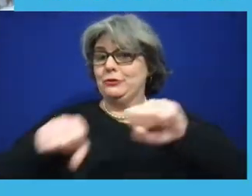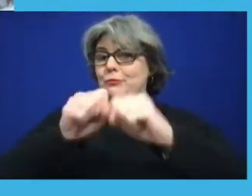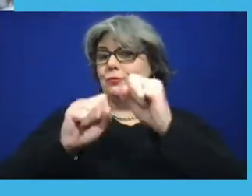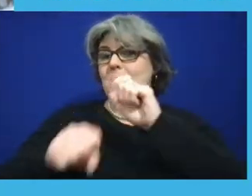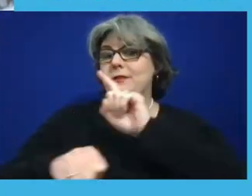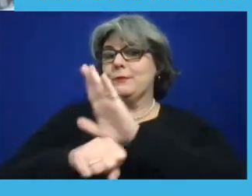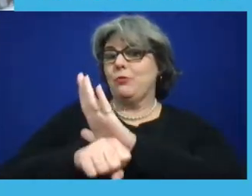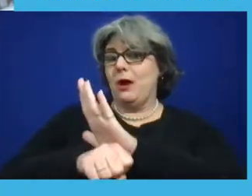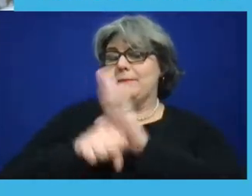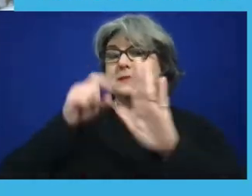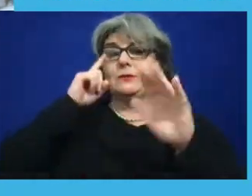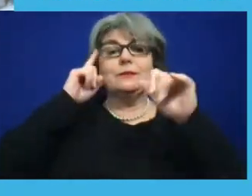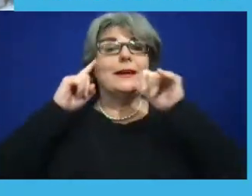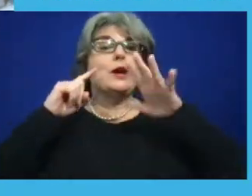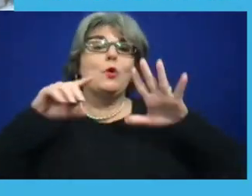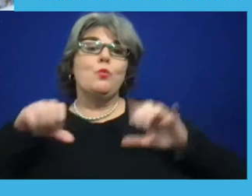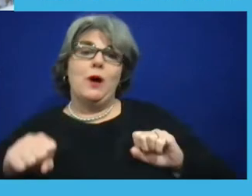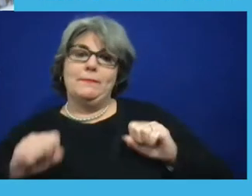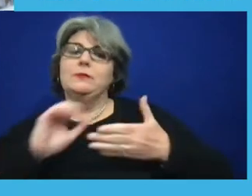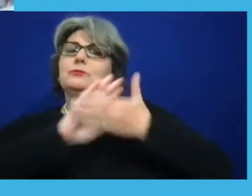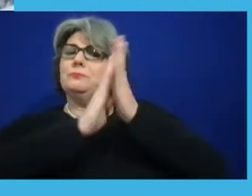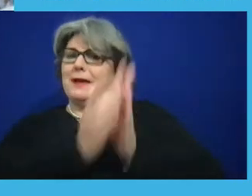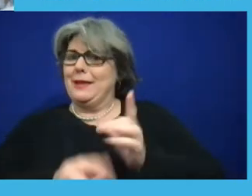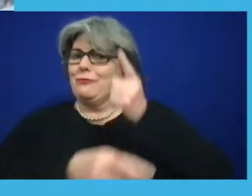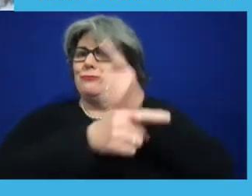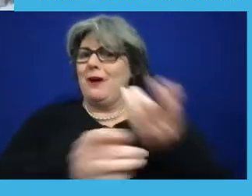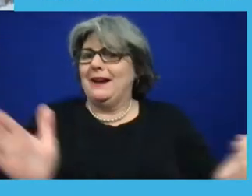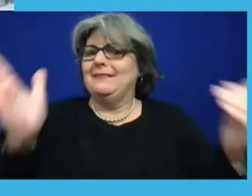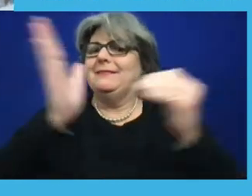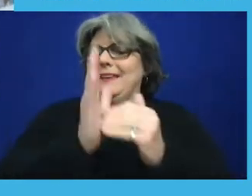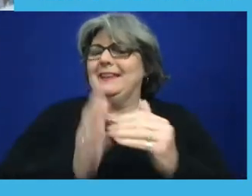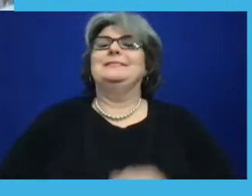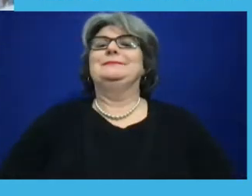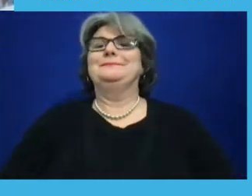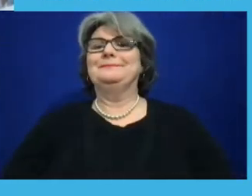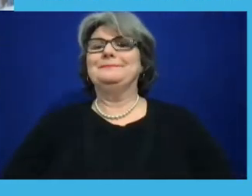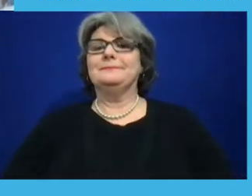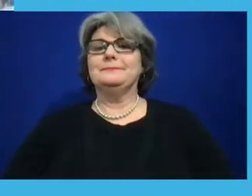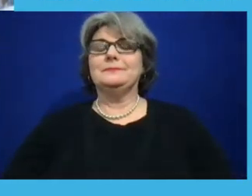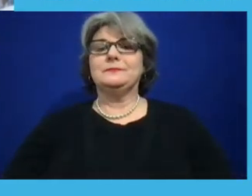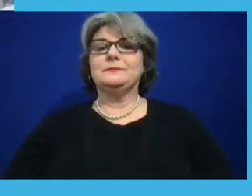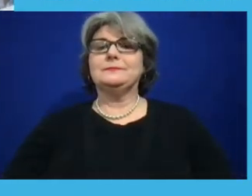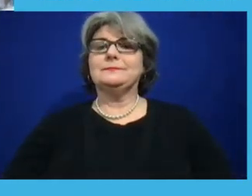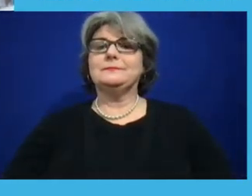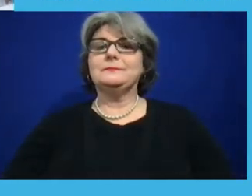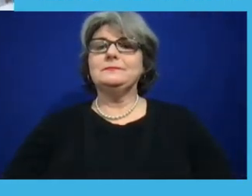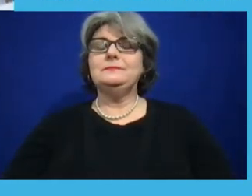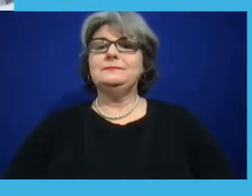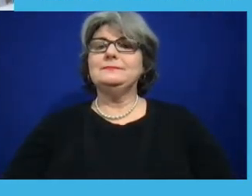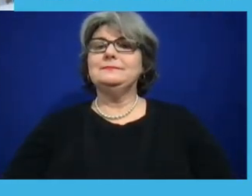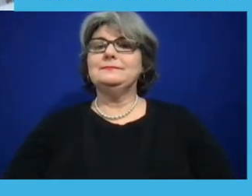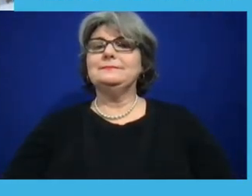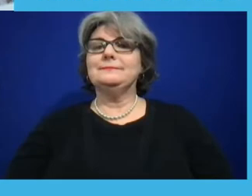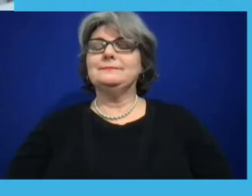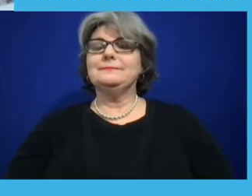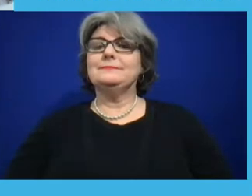I will fight for women's rights, because it took a man to break the promise of Georgia. It's going to take a woman to put it right.